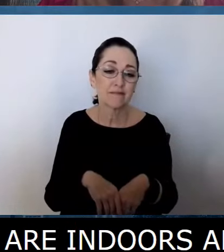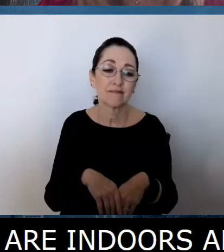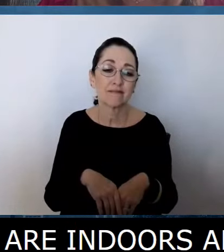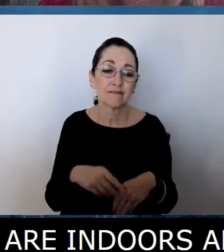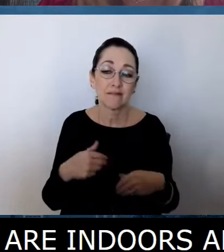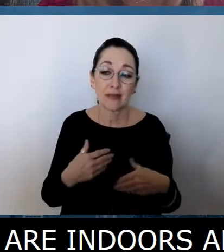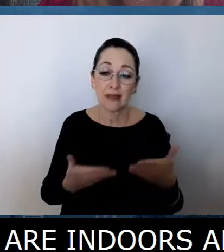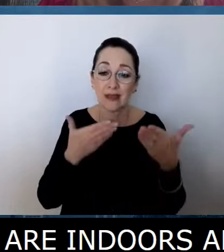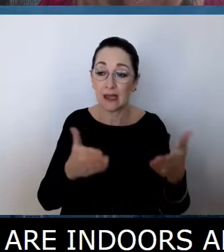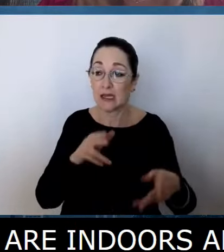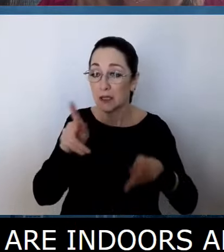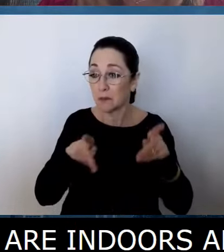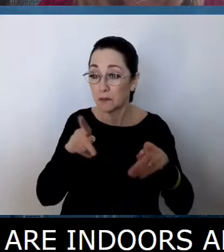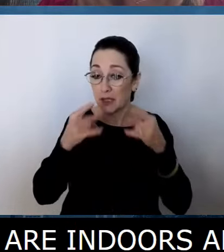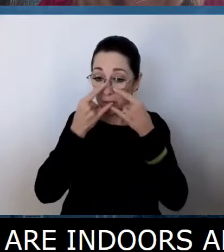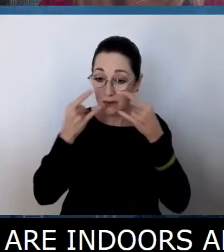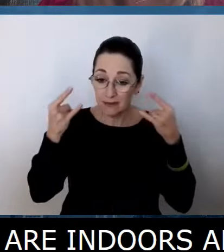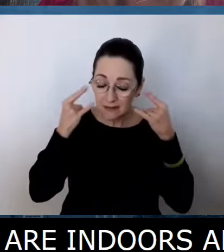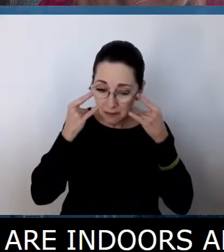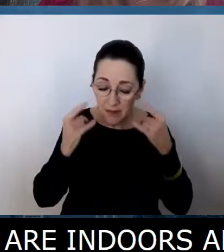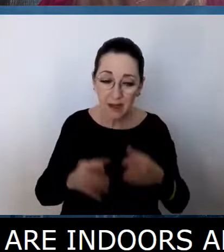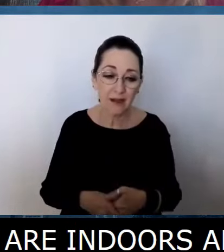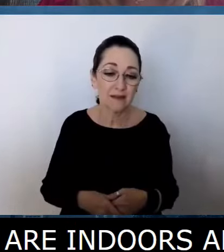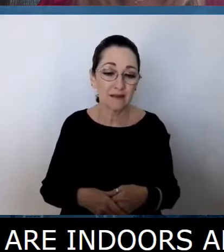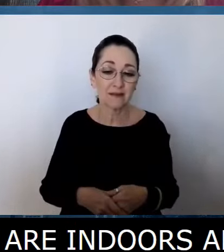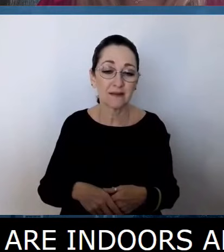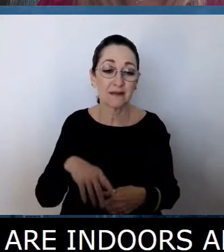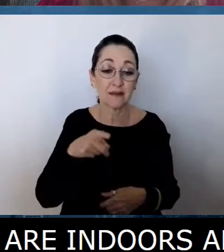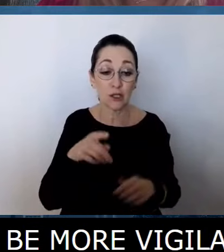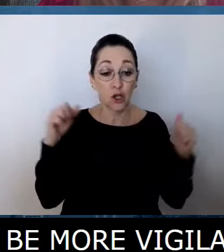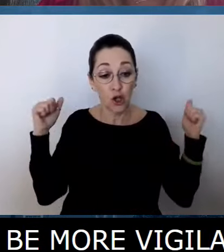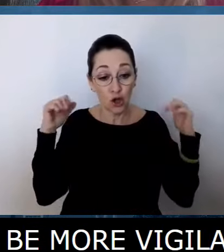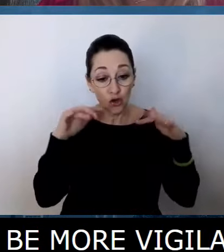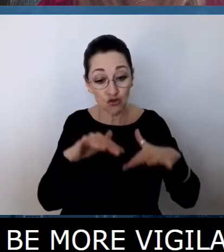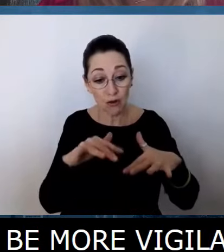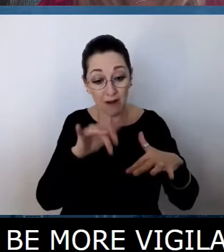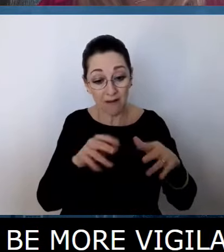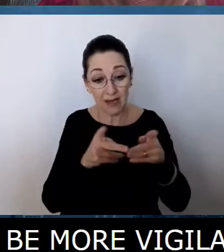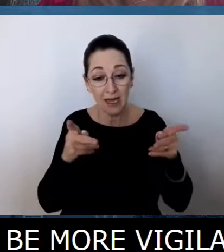and importantly, get vaccinated. There are